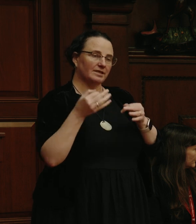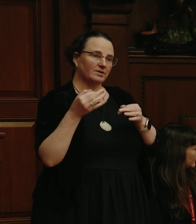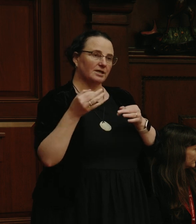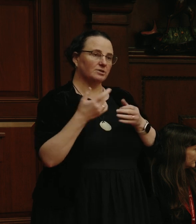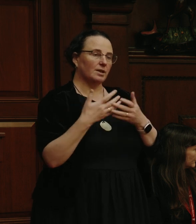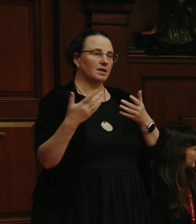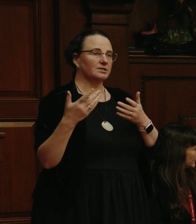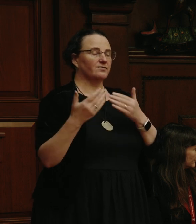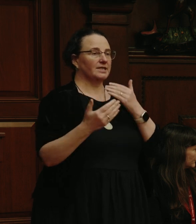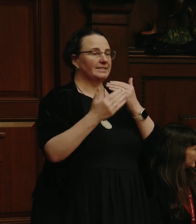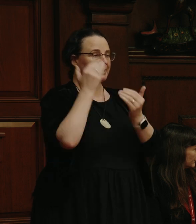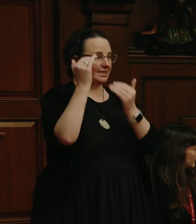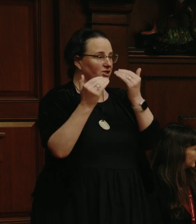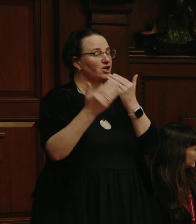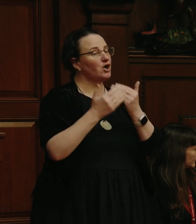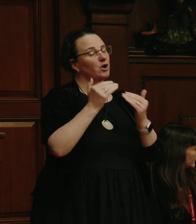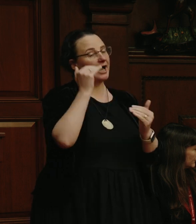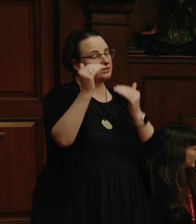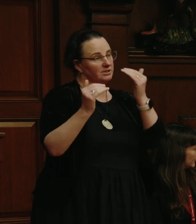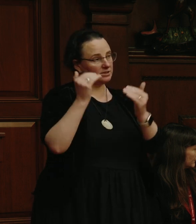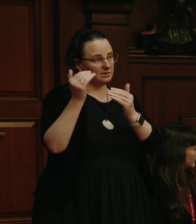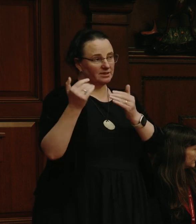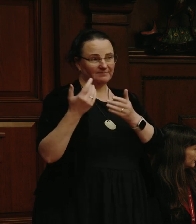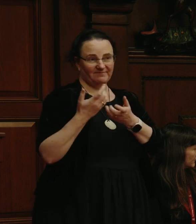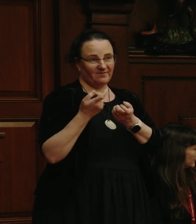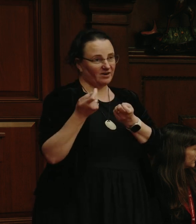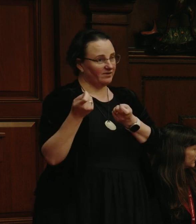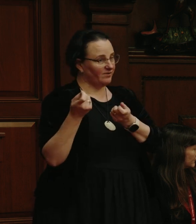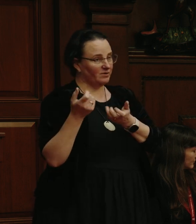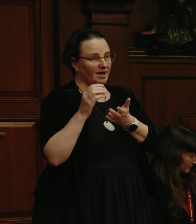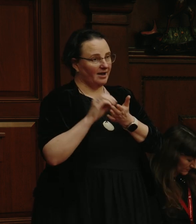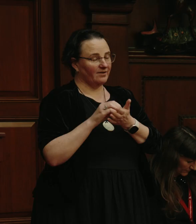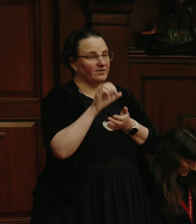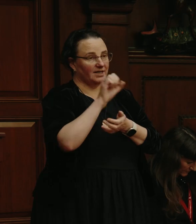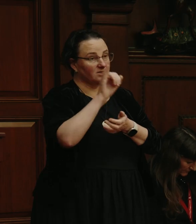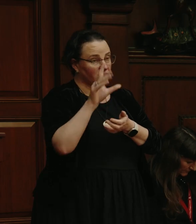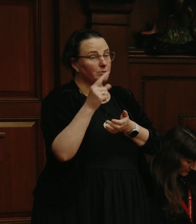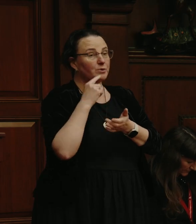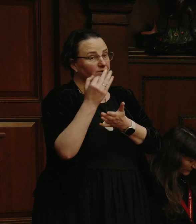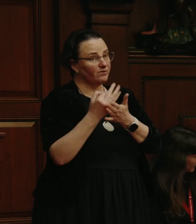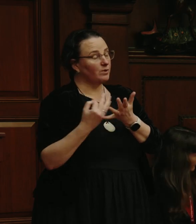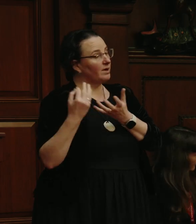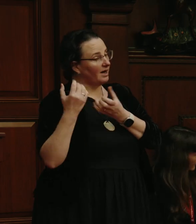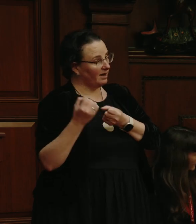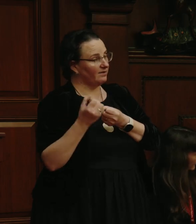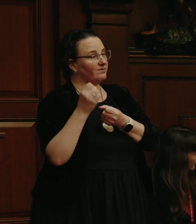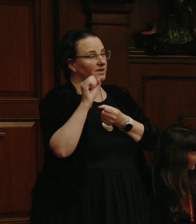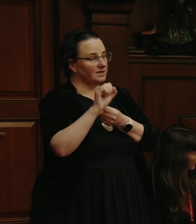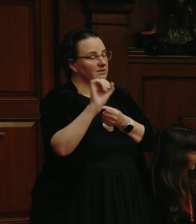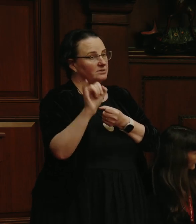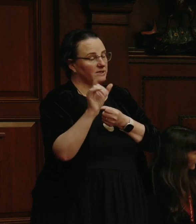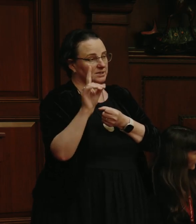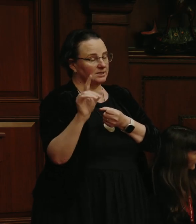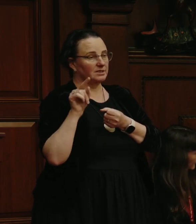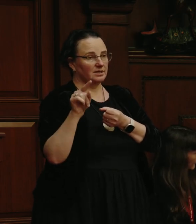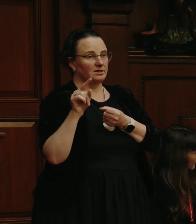lot of adolescent and young adult work. There aren't a lot of adolescents and young adults with Sjögren's, but a few. And there is a move